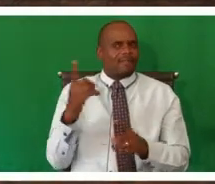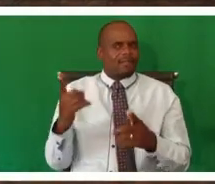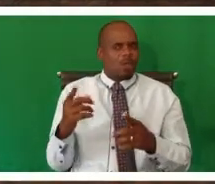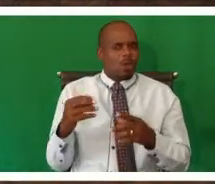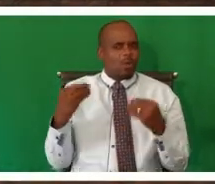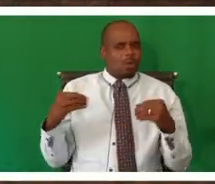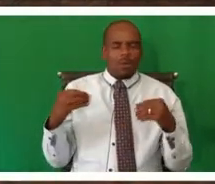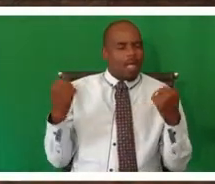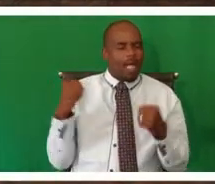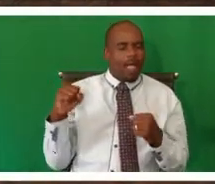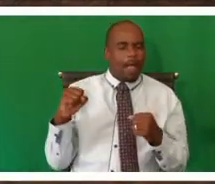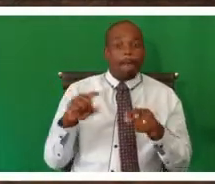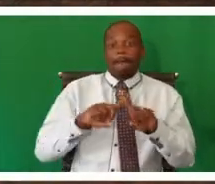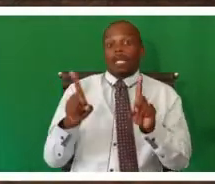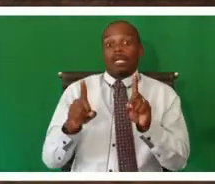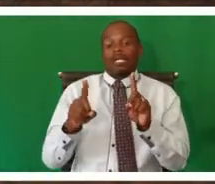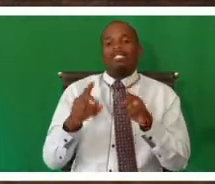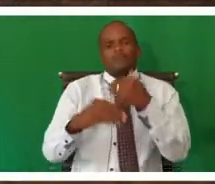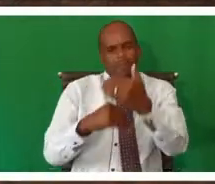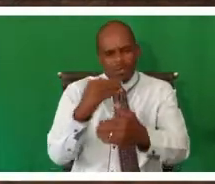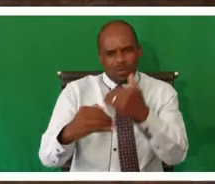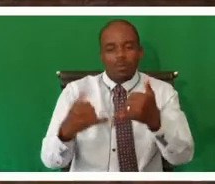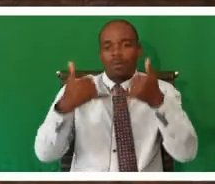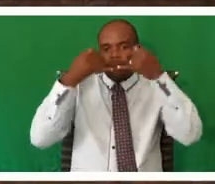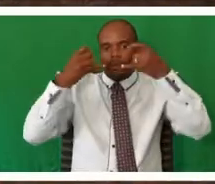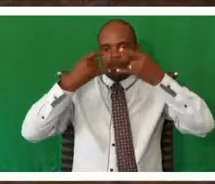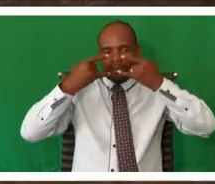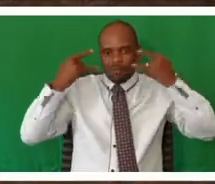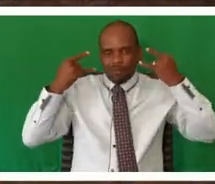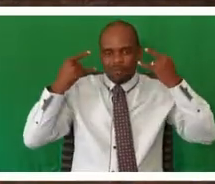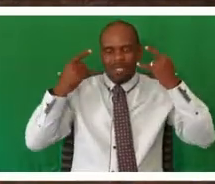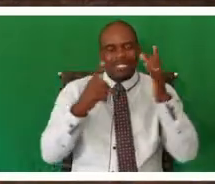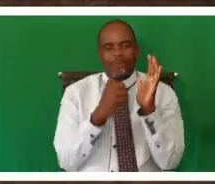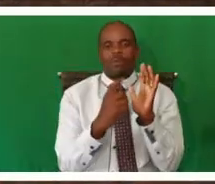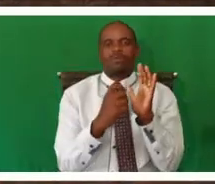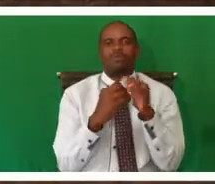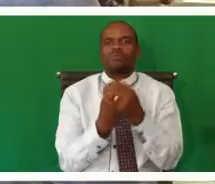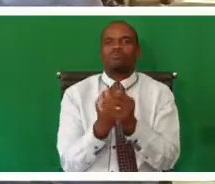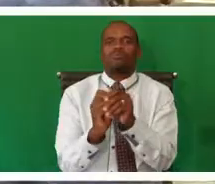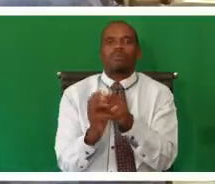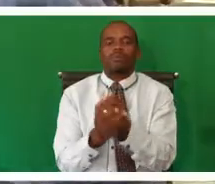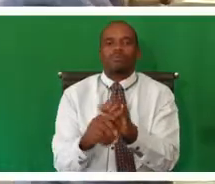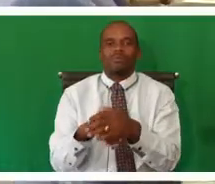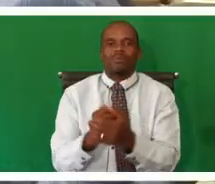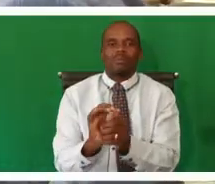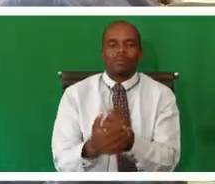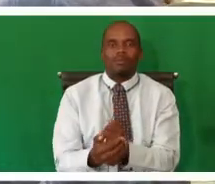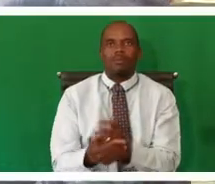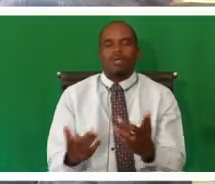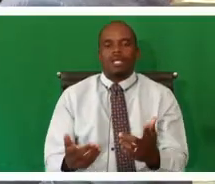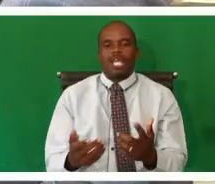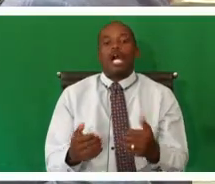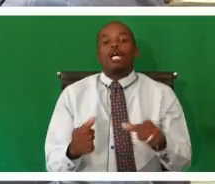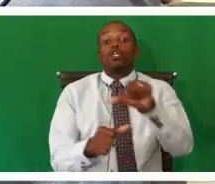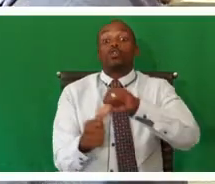continue to wear your mask, sanitize, and maintain social distancing.